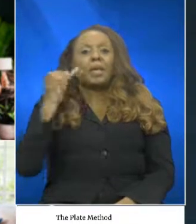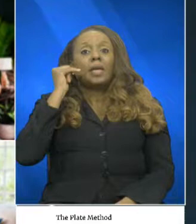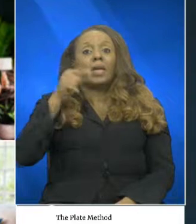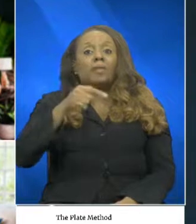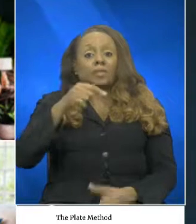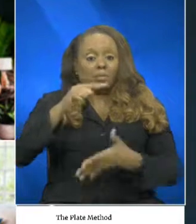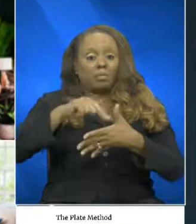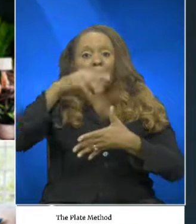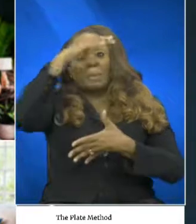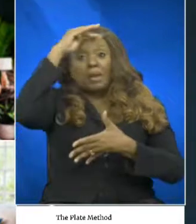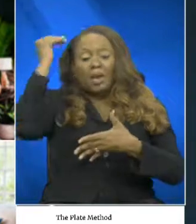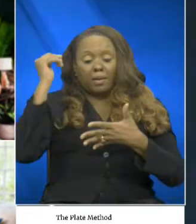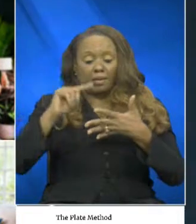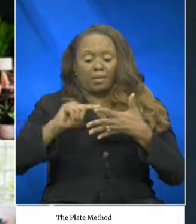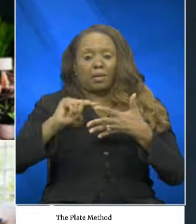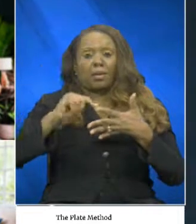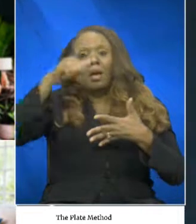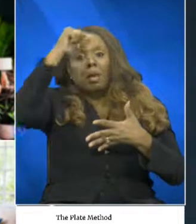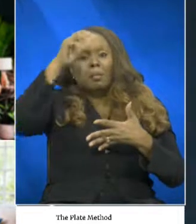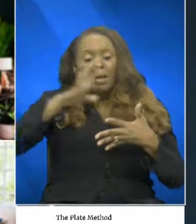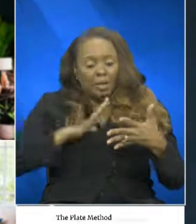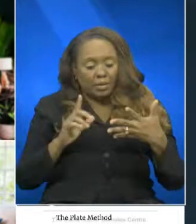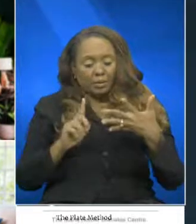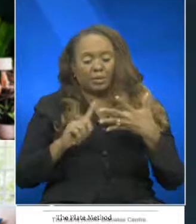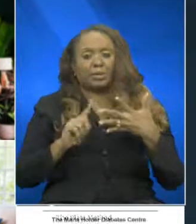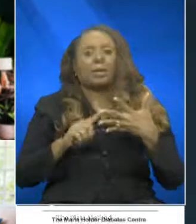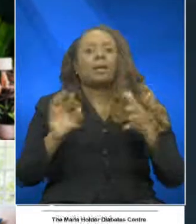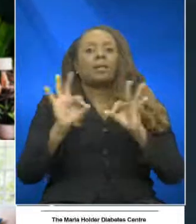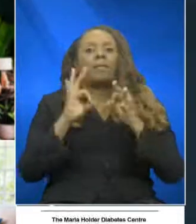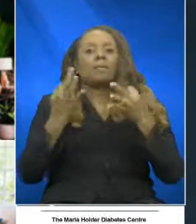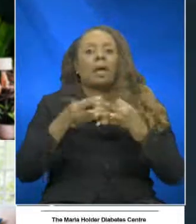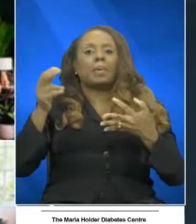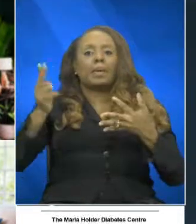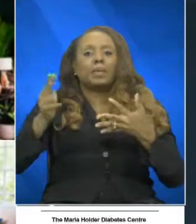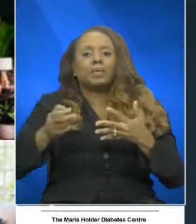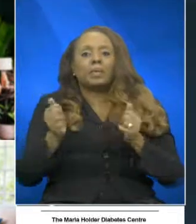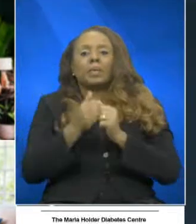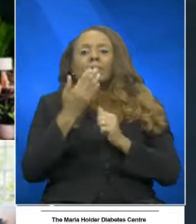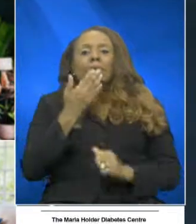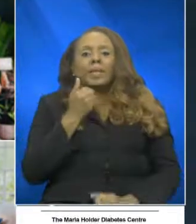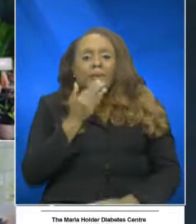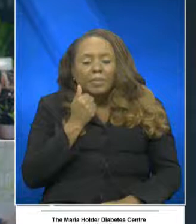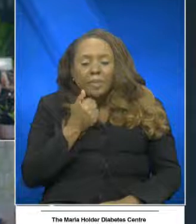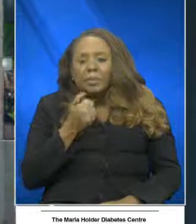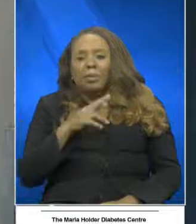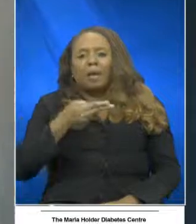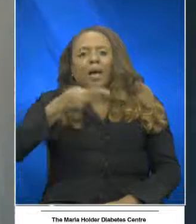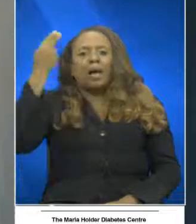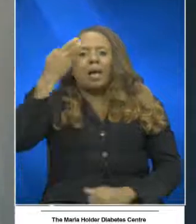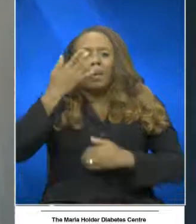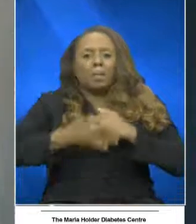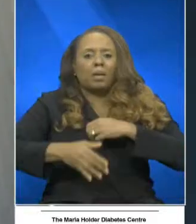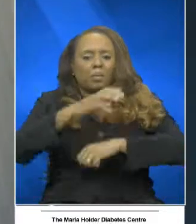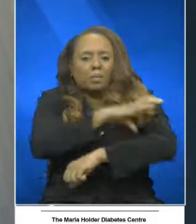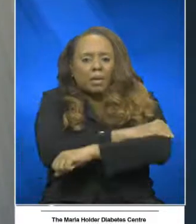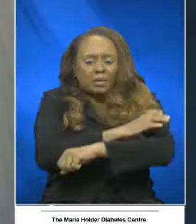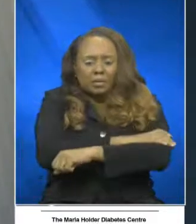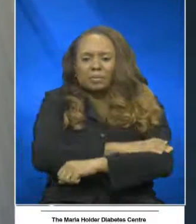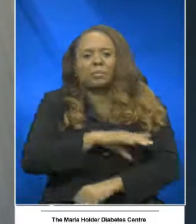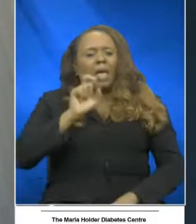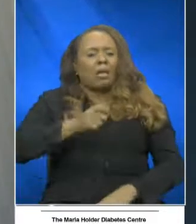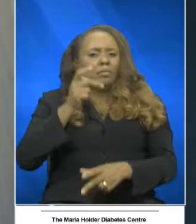for example, and you have a history or somebody in your family has had diabetes or hypertension, you've got to take the